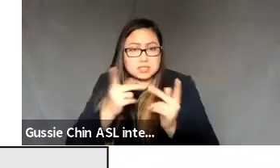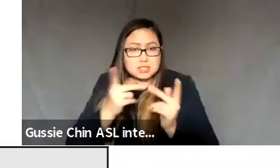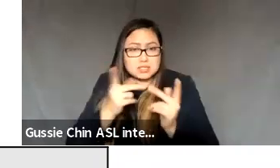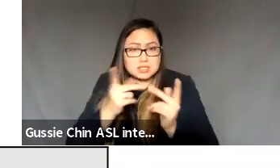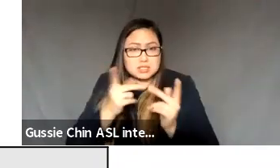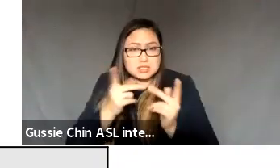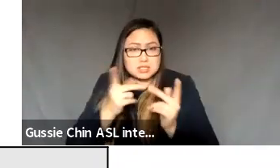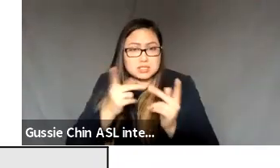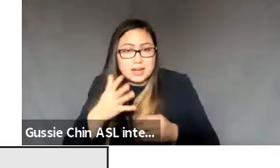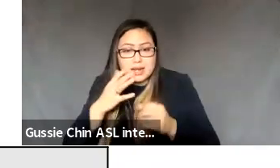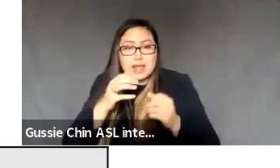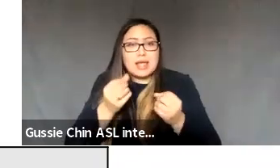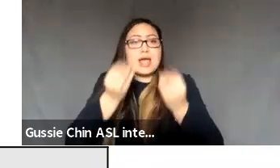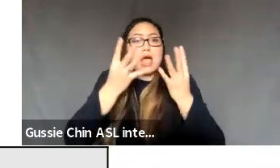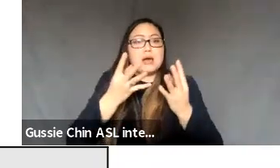need to be accessible.